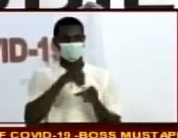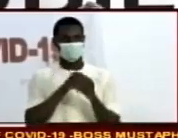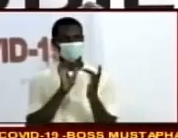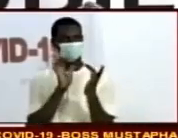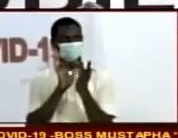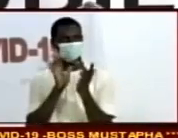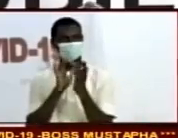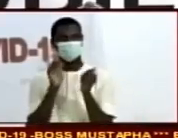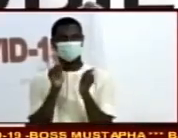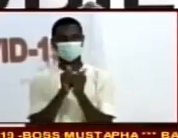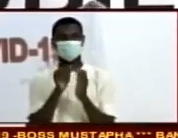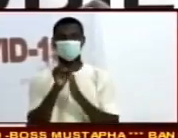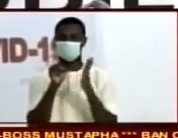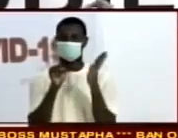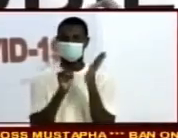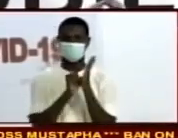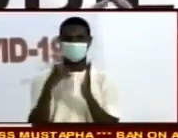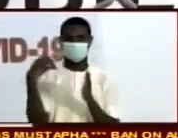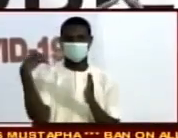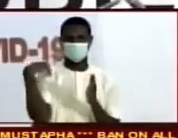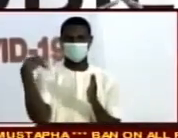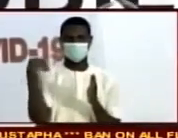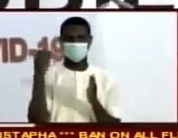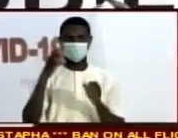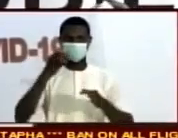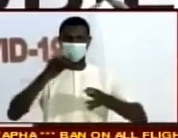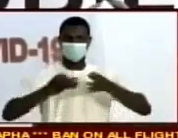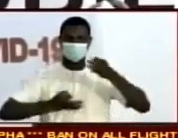Attorney General, and